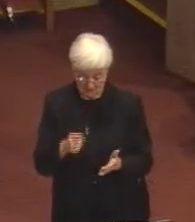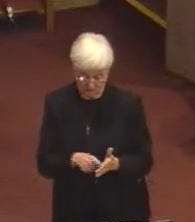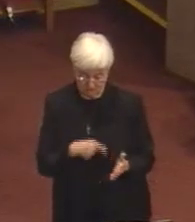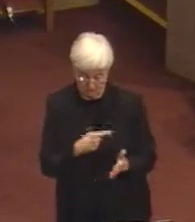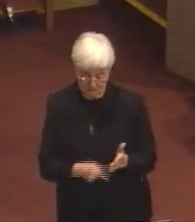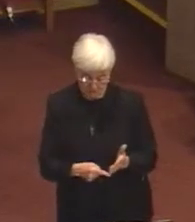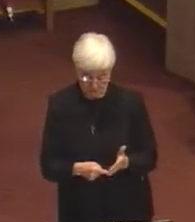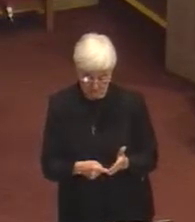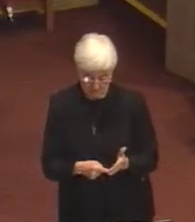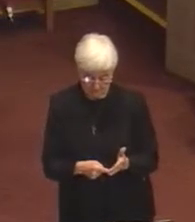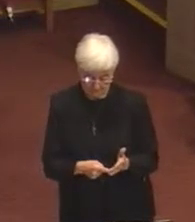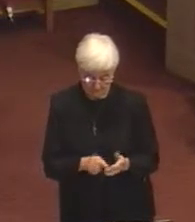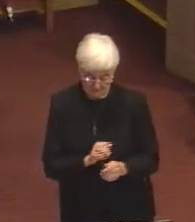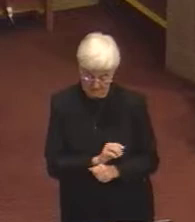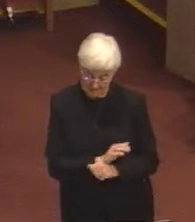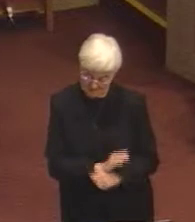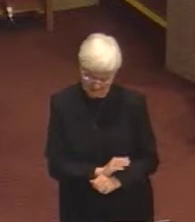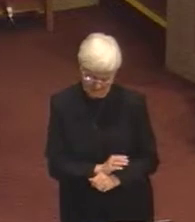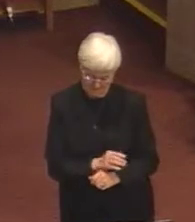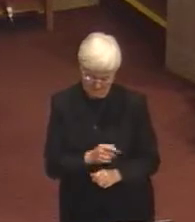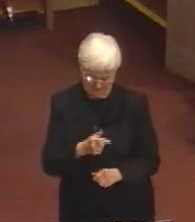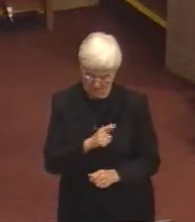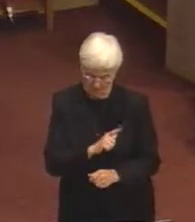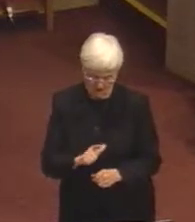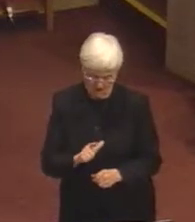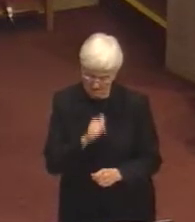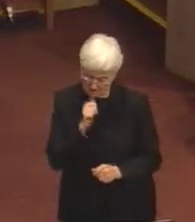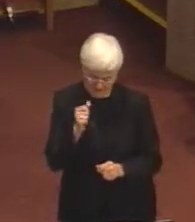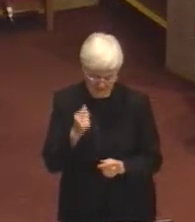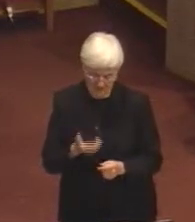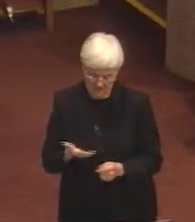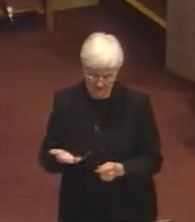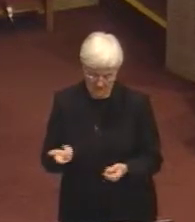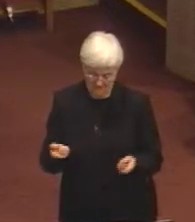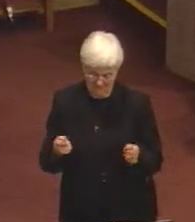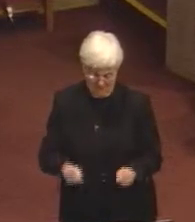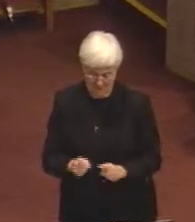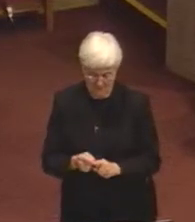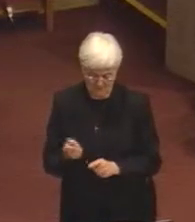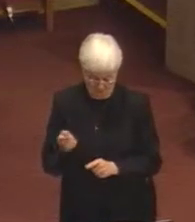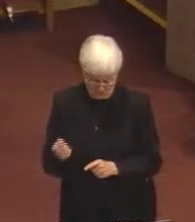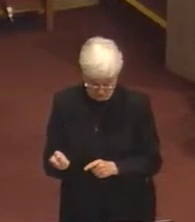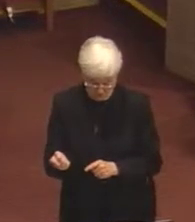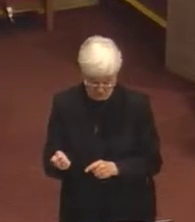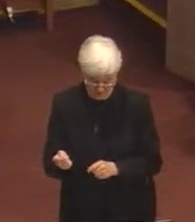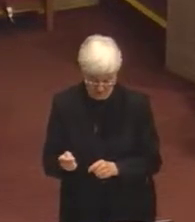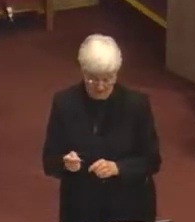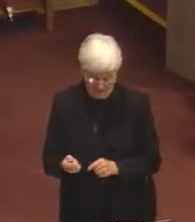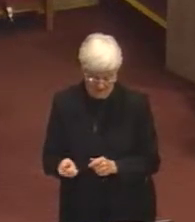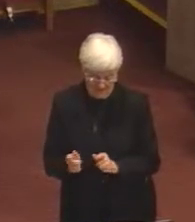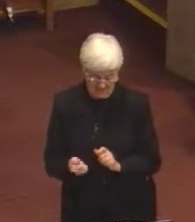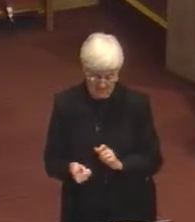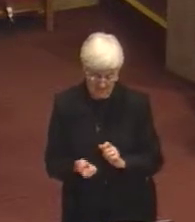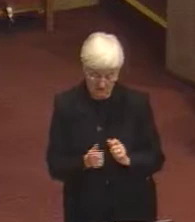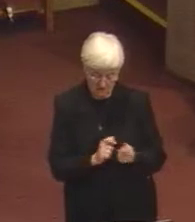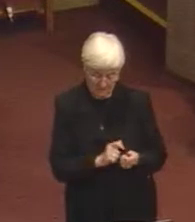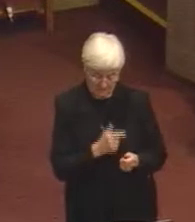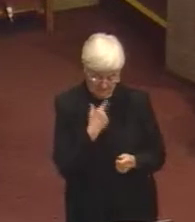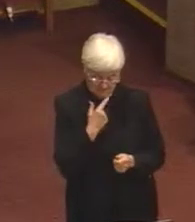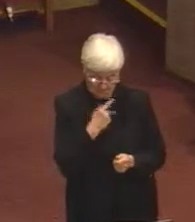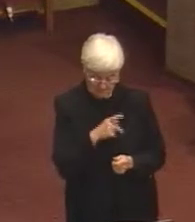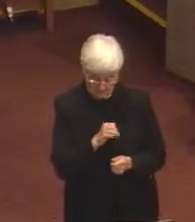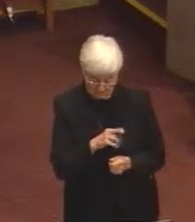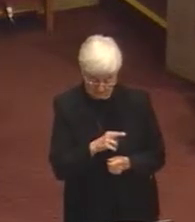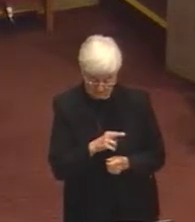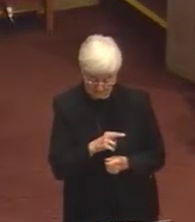rebuke him. God forbid, Lord, no such thing shall ever happen to you. He turned and